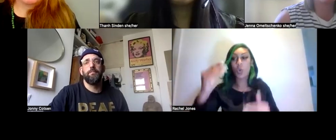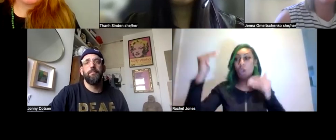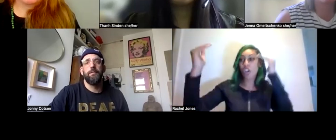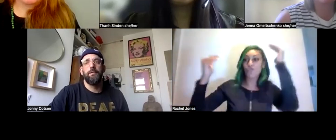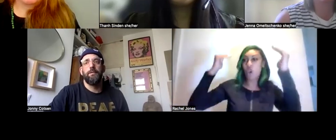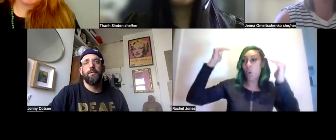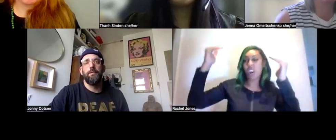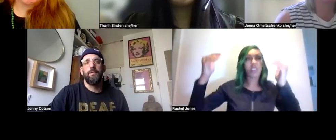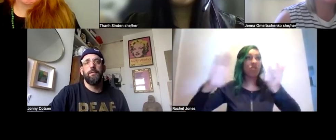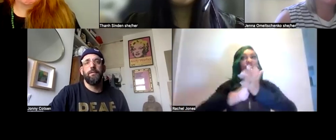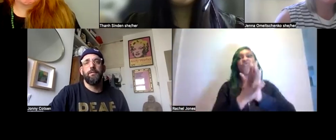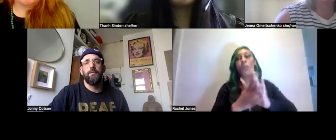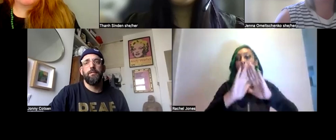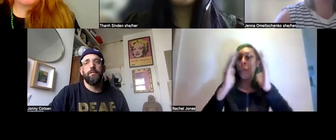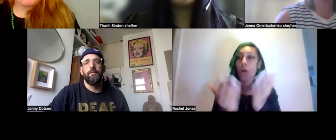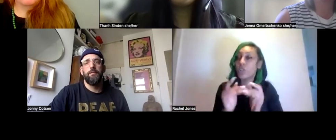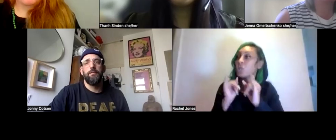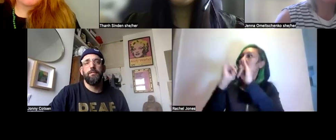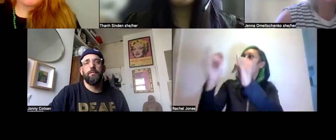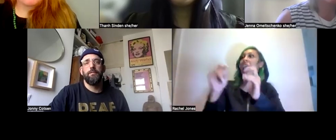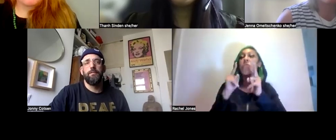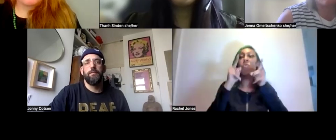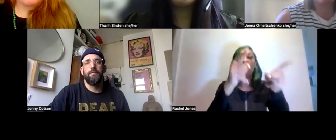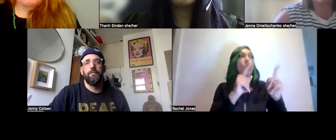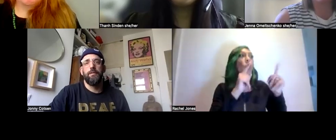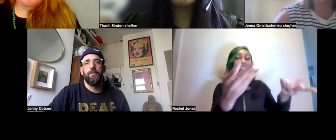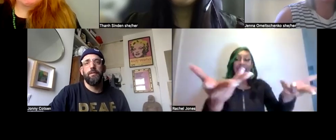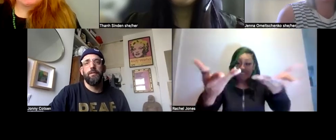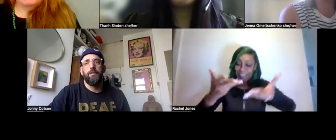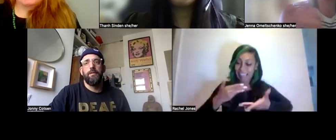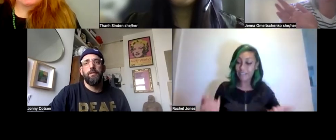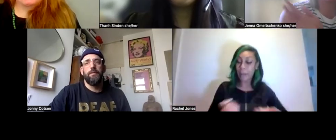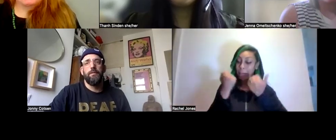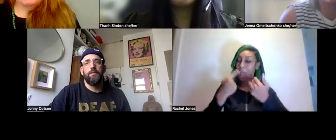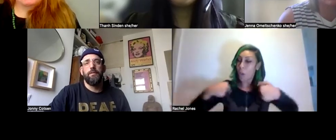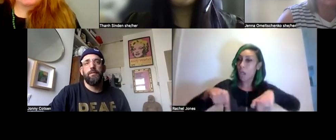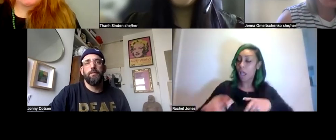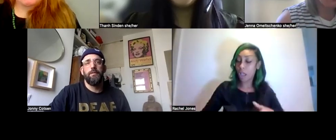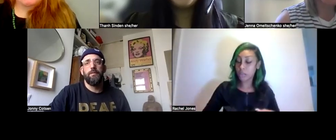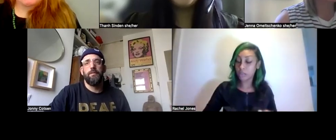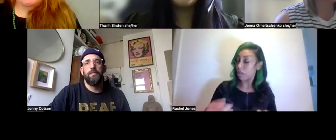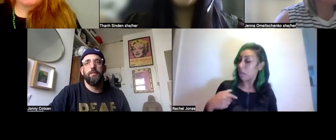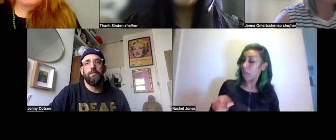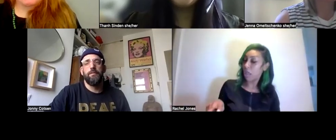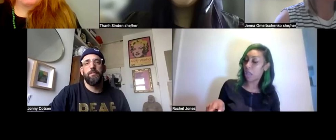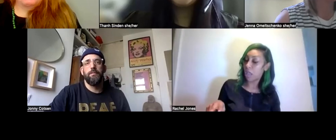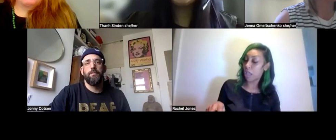the world and it's all your fault. You need to give over the power to us now because, you know, you've screwed it, basically.